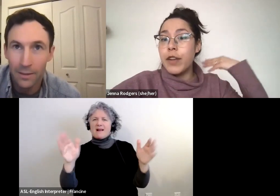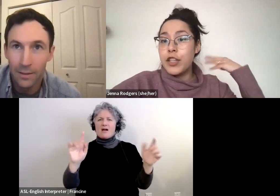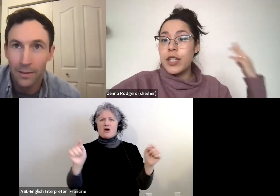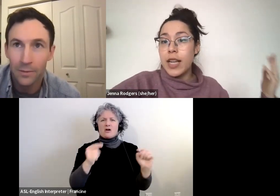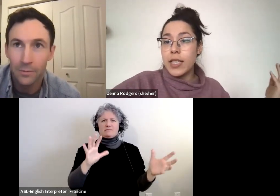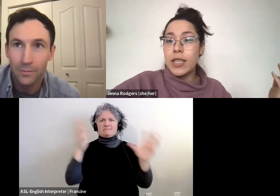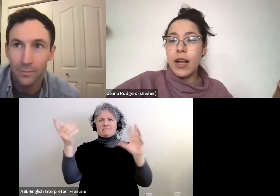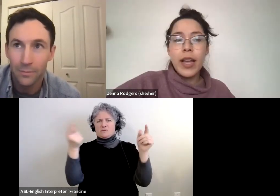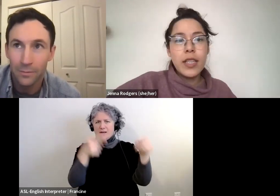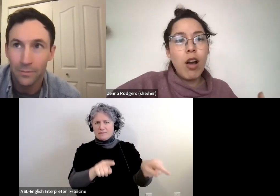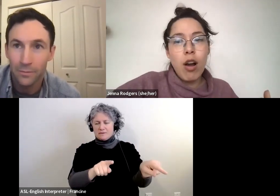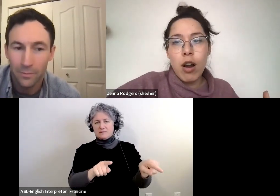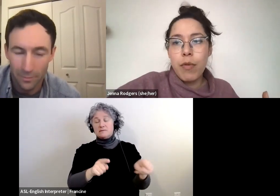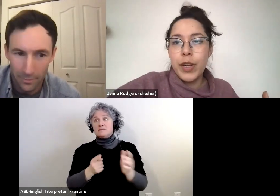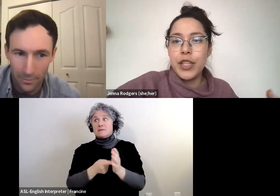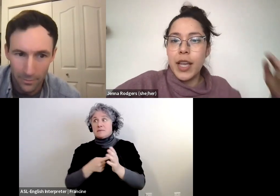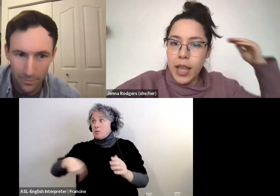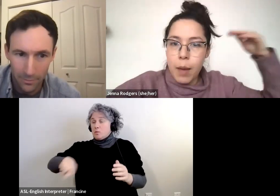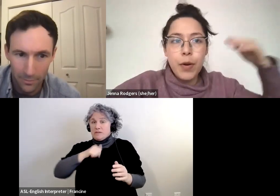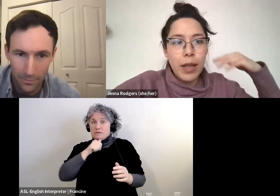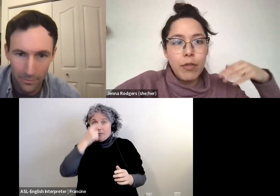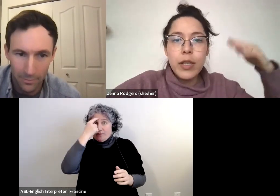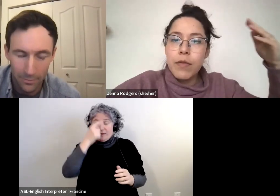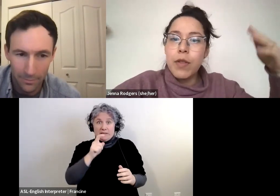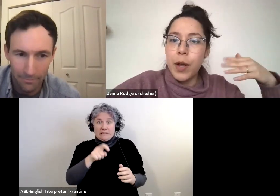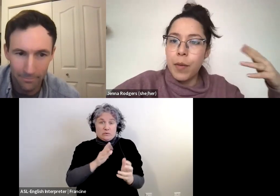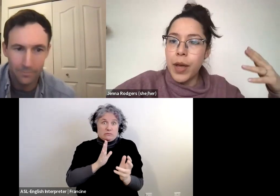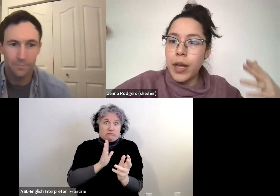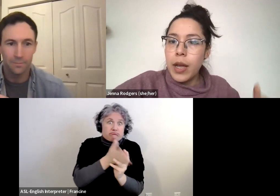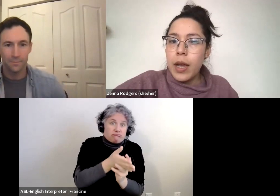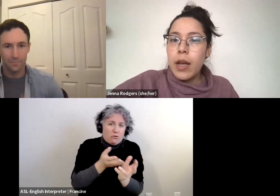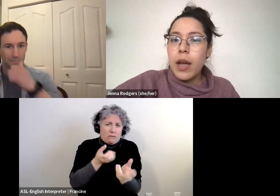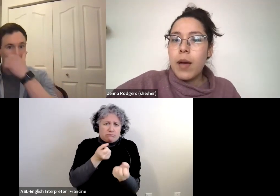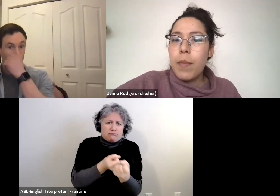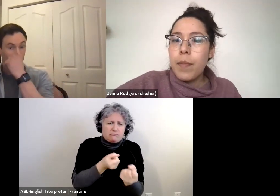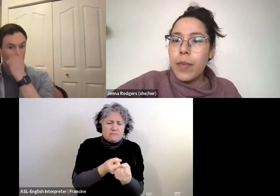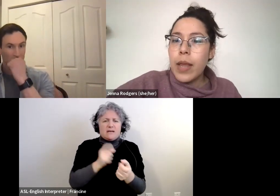think intervention is necessary until harm reaches like the upper levels of the pyramid.